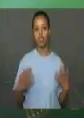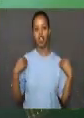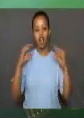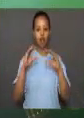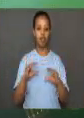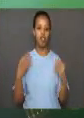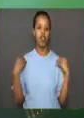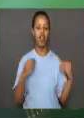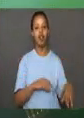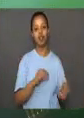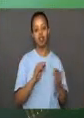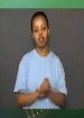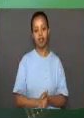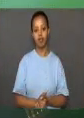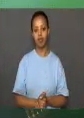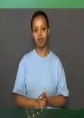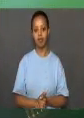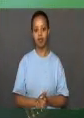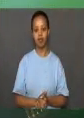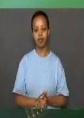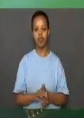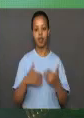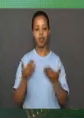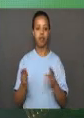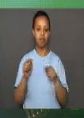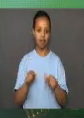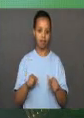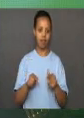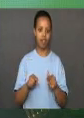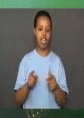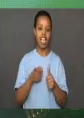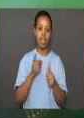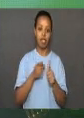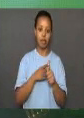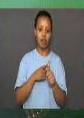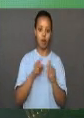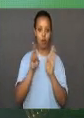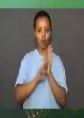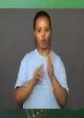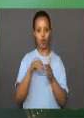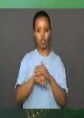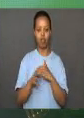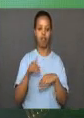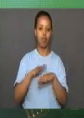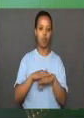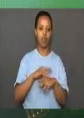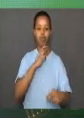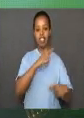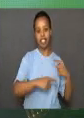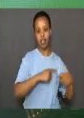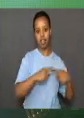Hello, teacher. Hello, students. Welcome to our first lesson on